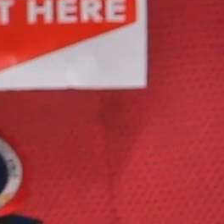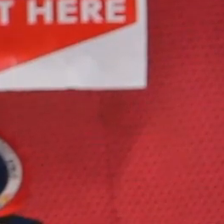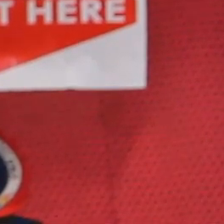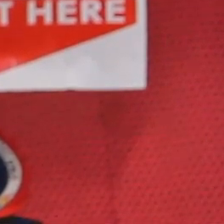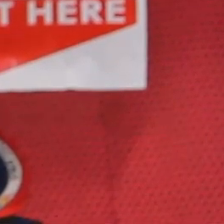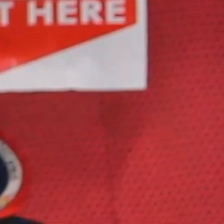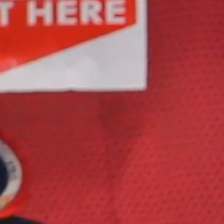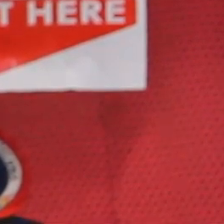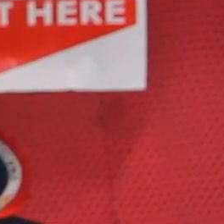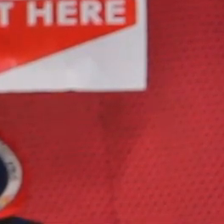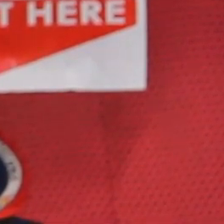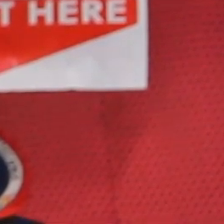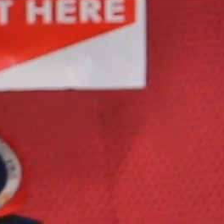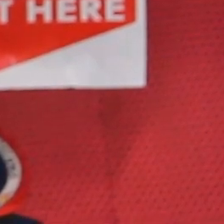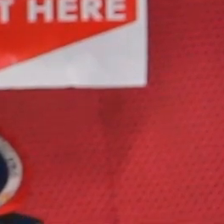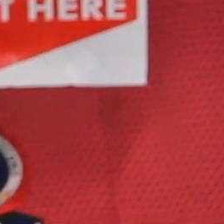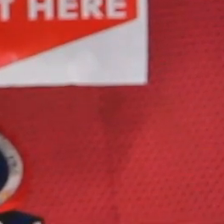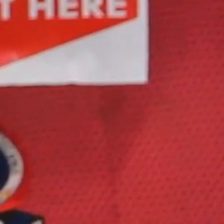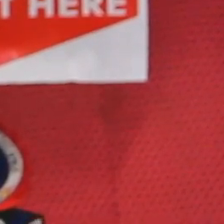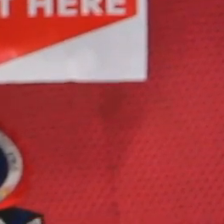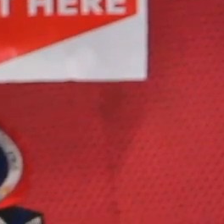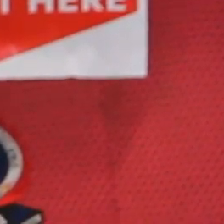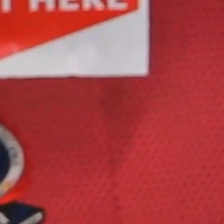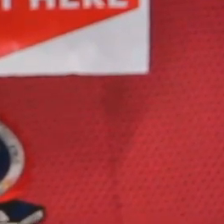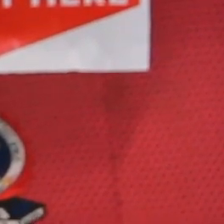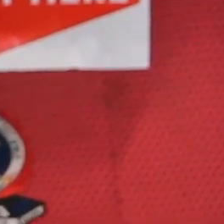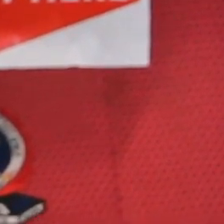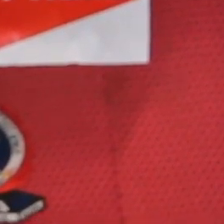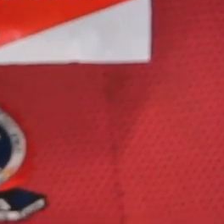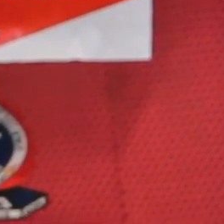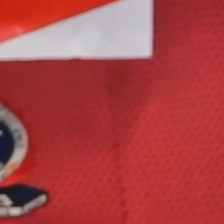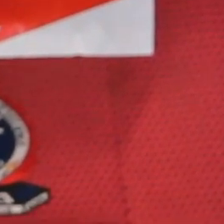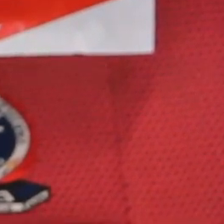going. It's him who gives us what